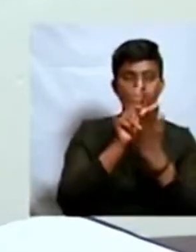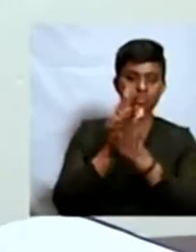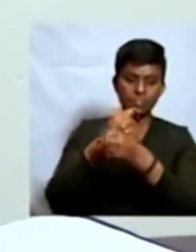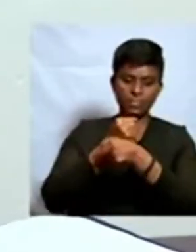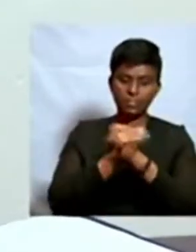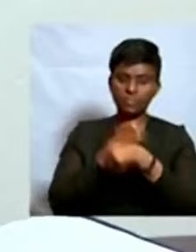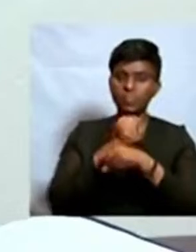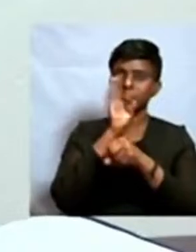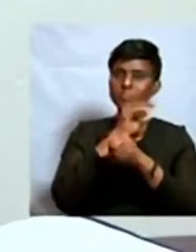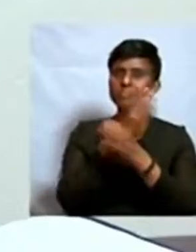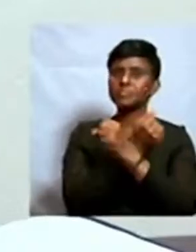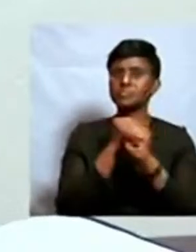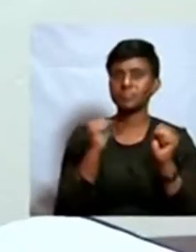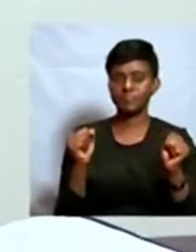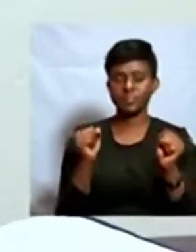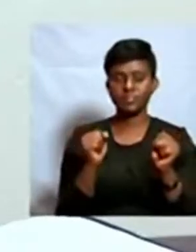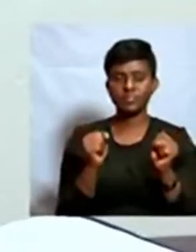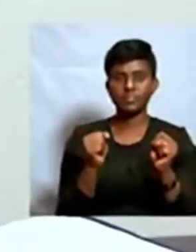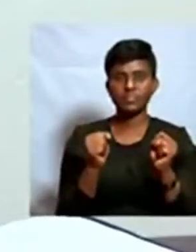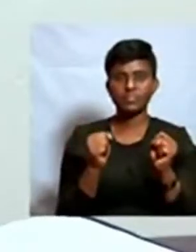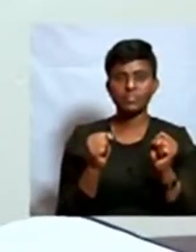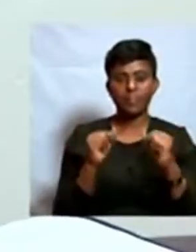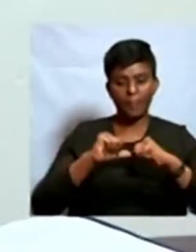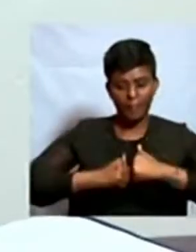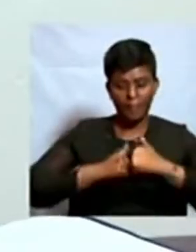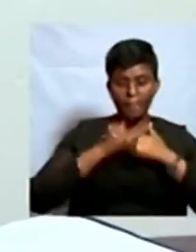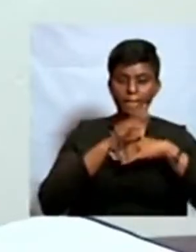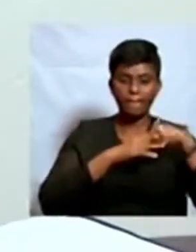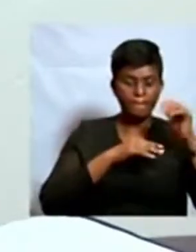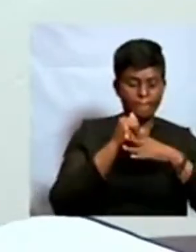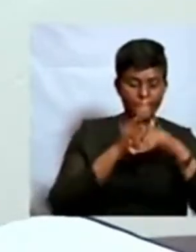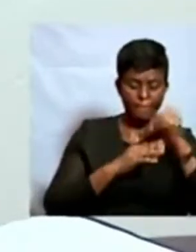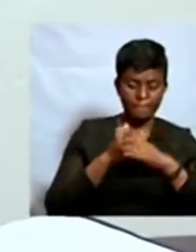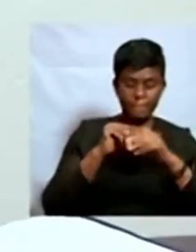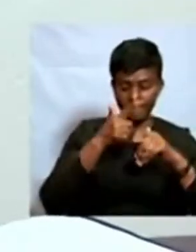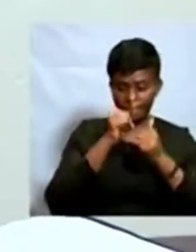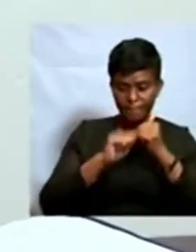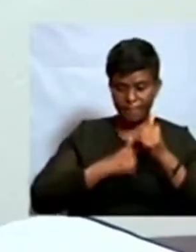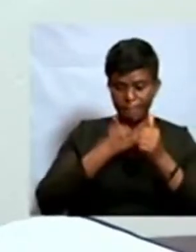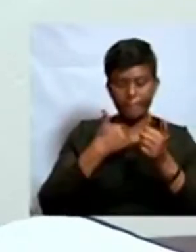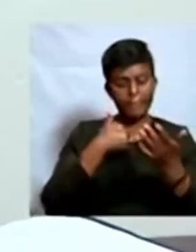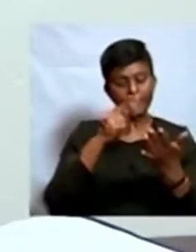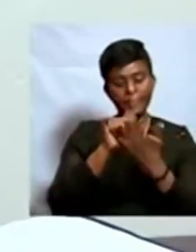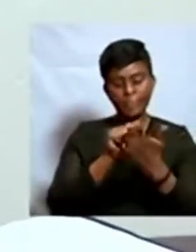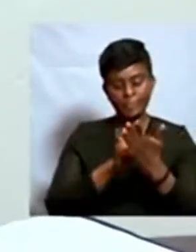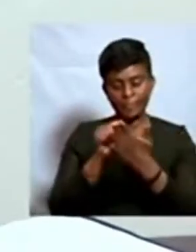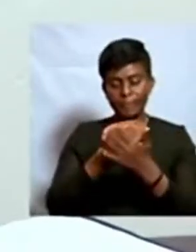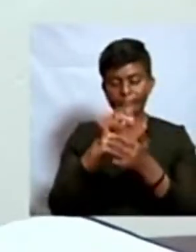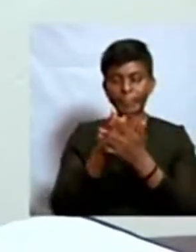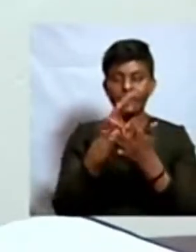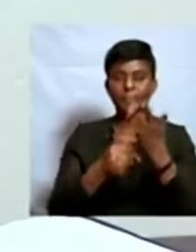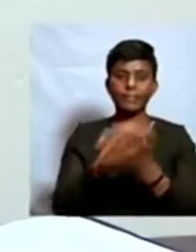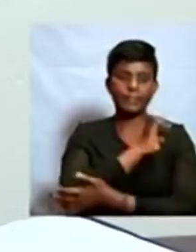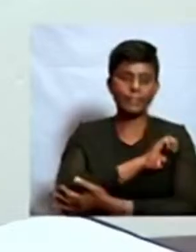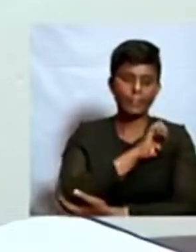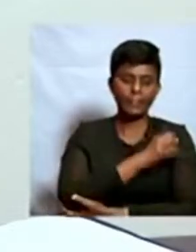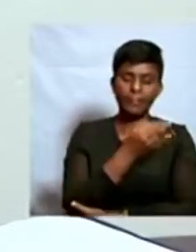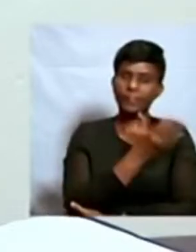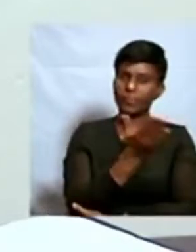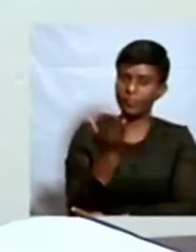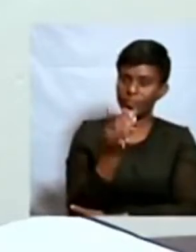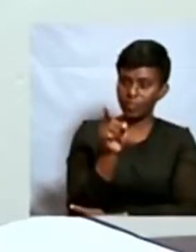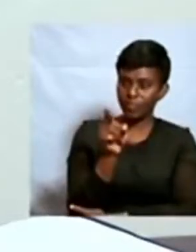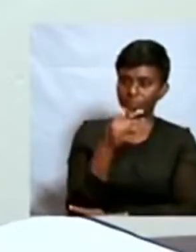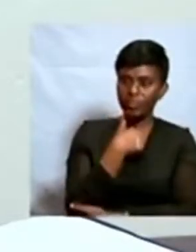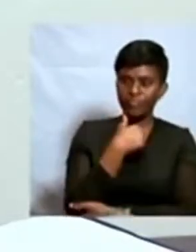safe. So we are comfortable with airlines because we have tested the efficacy of that, and it